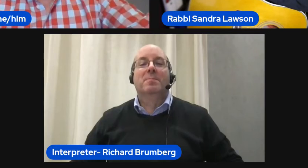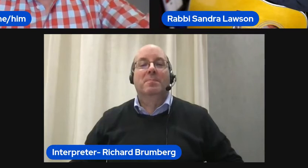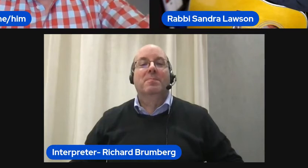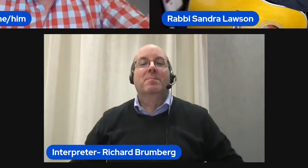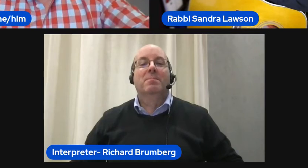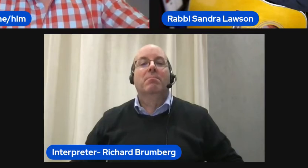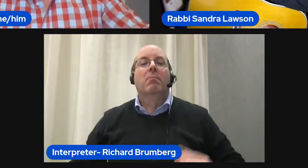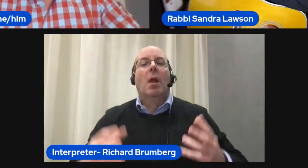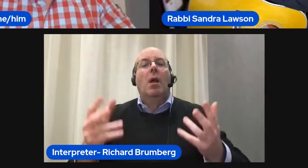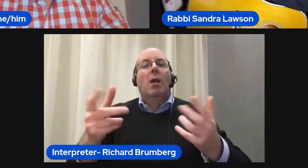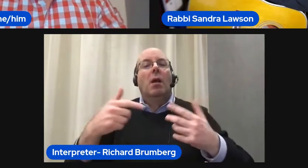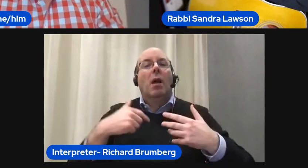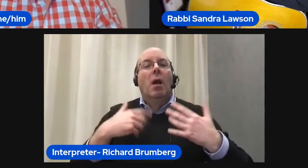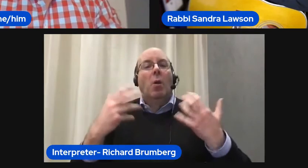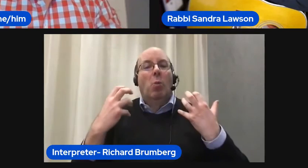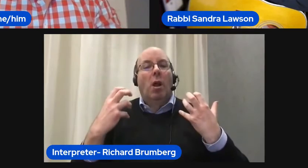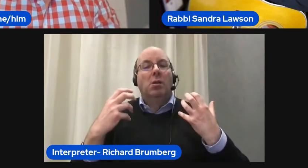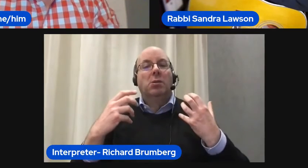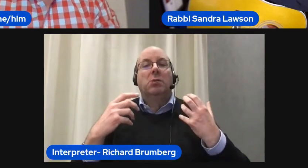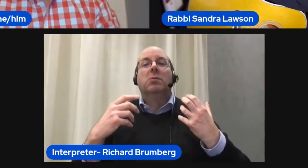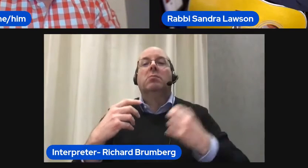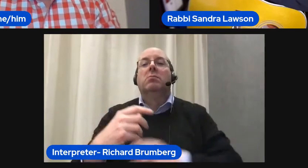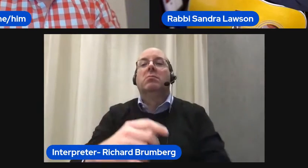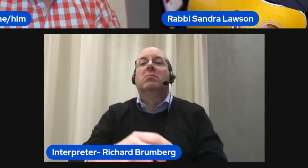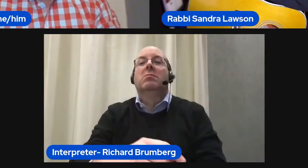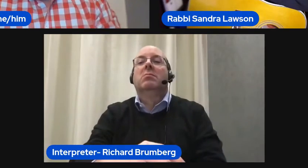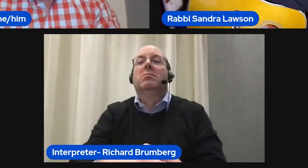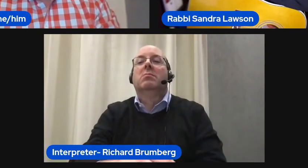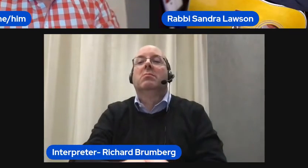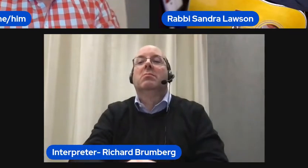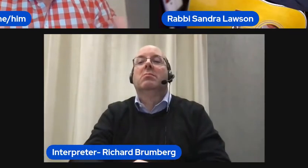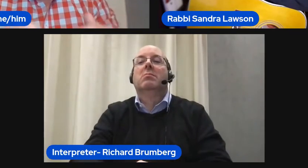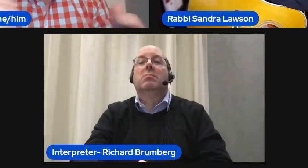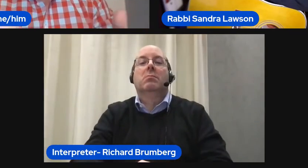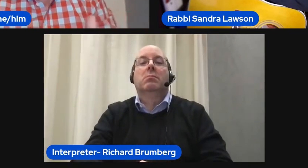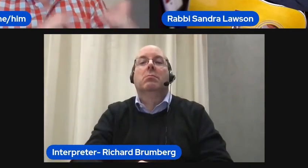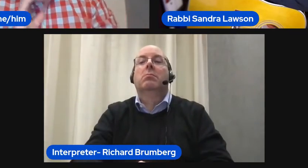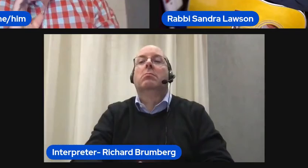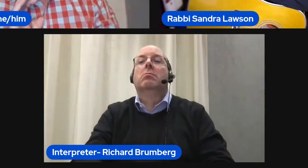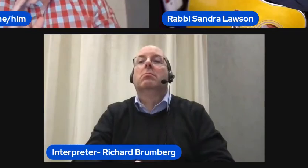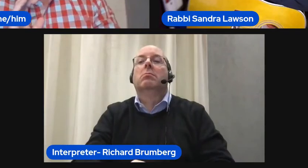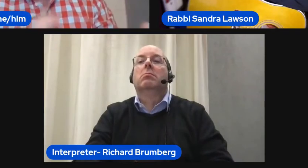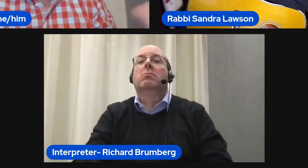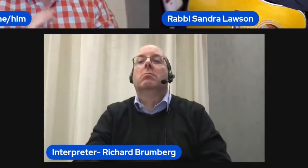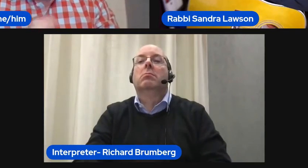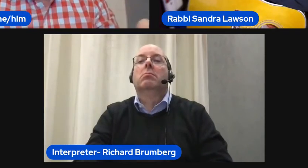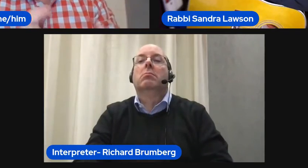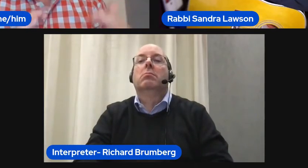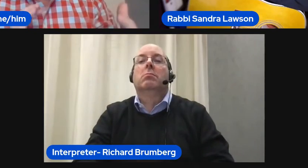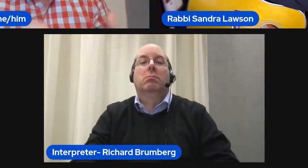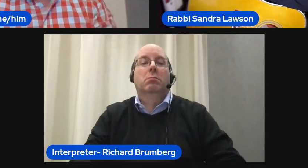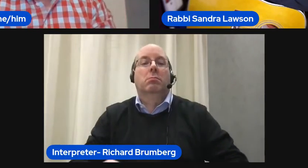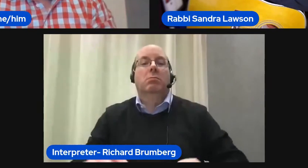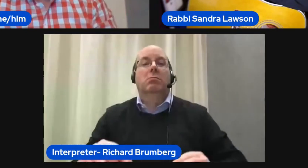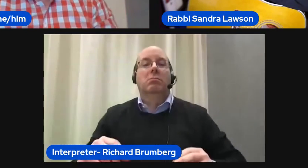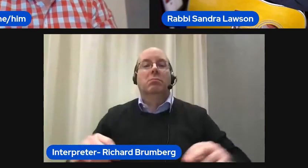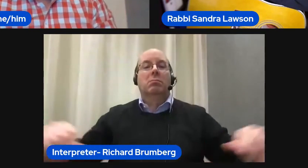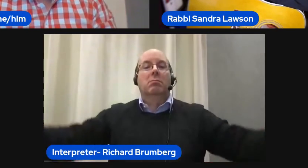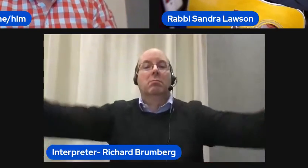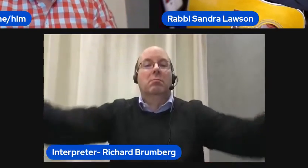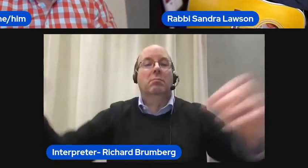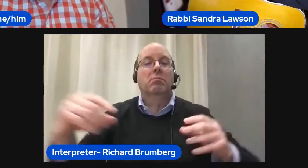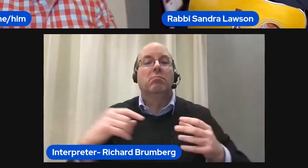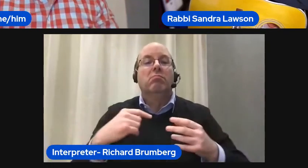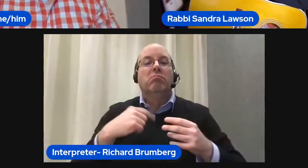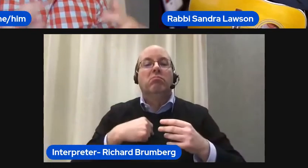reflect with folks that please continue to use the chats and say your goodbyes, share some of the highlights of